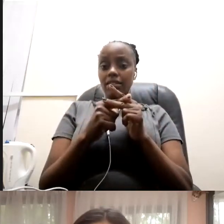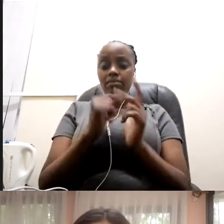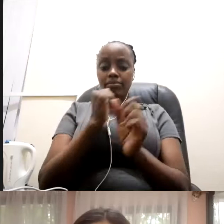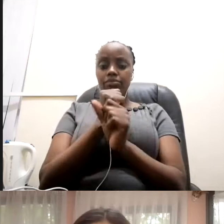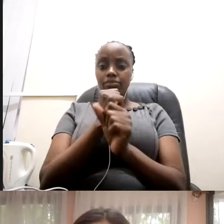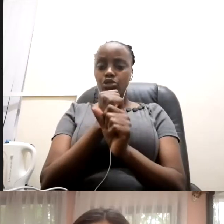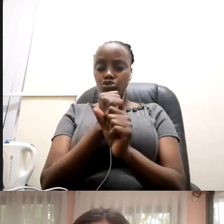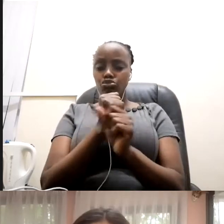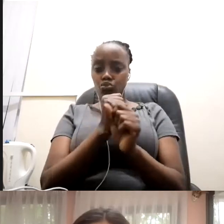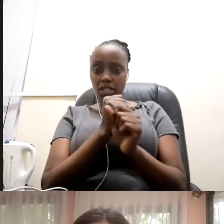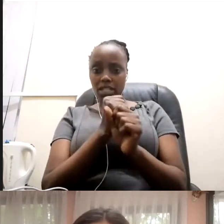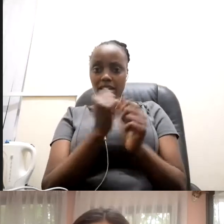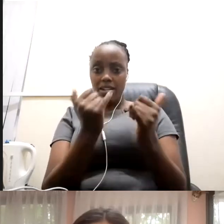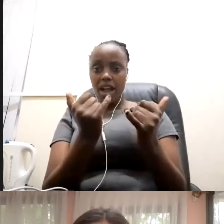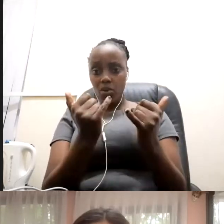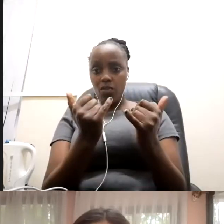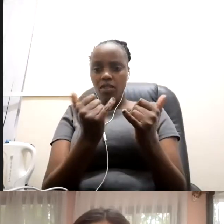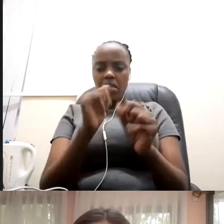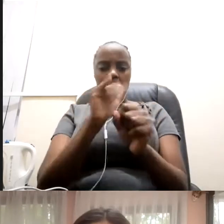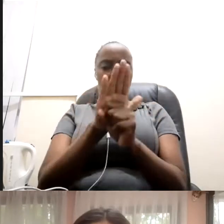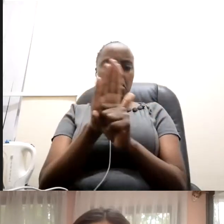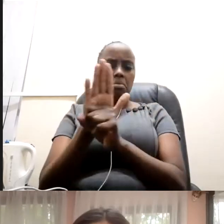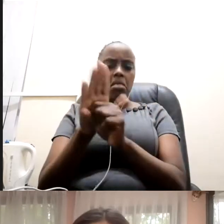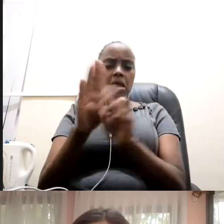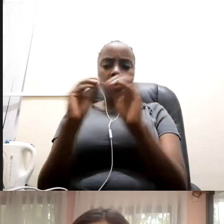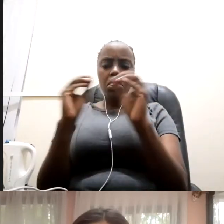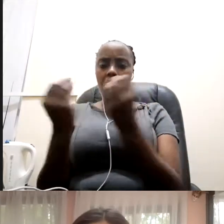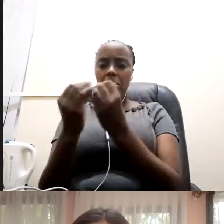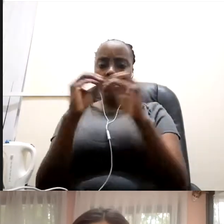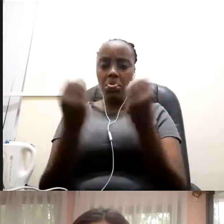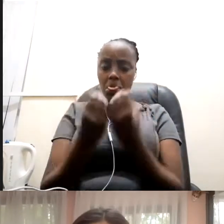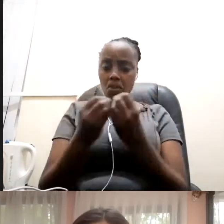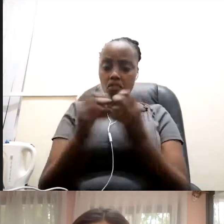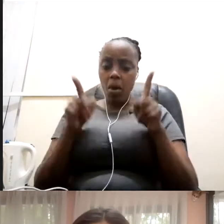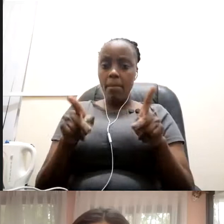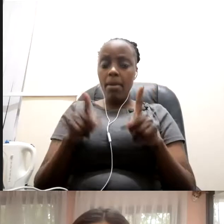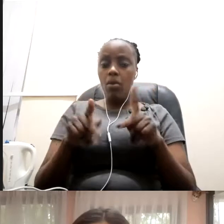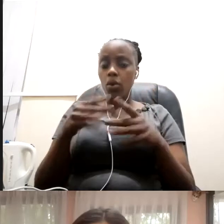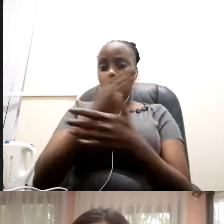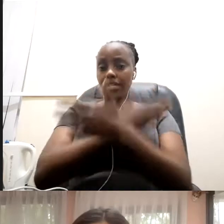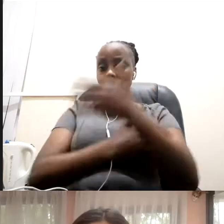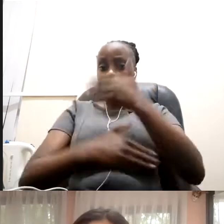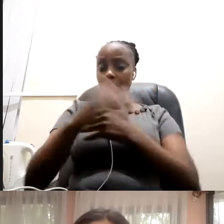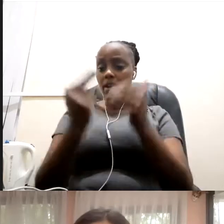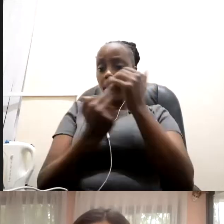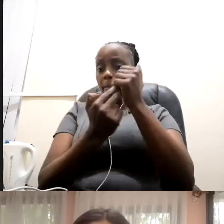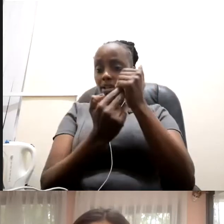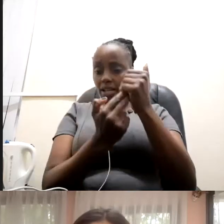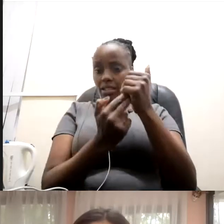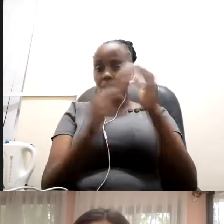I think a lot of organizations of persons with disabilities and their partners around the world have